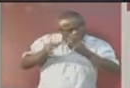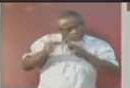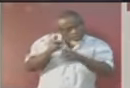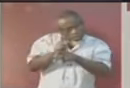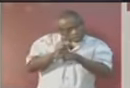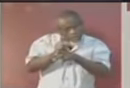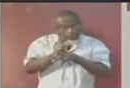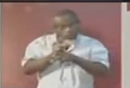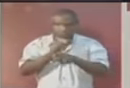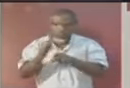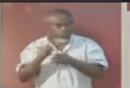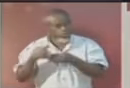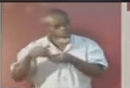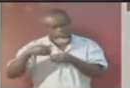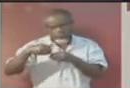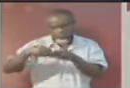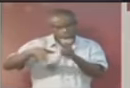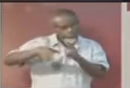question to some extent.